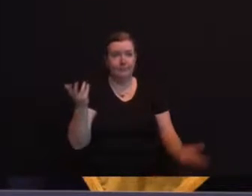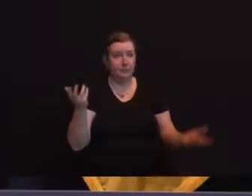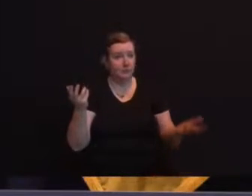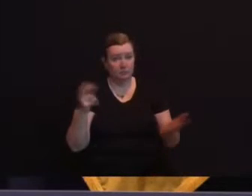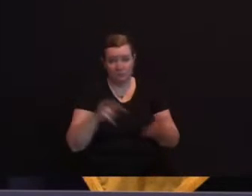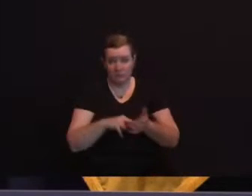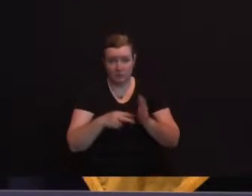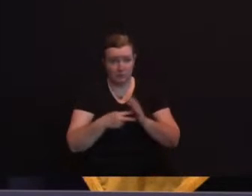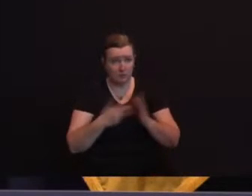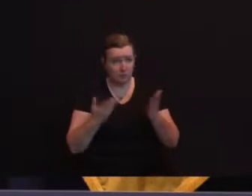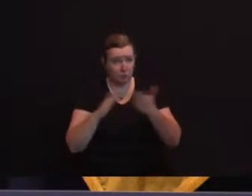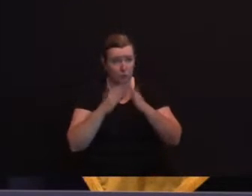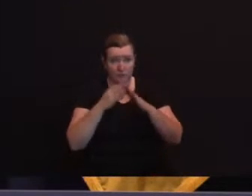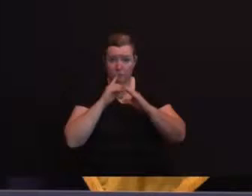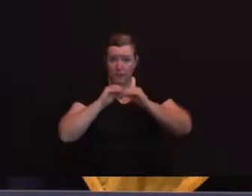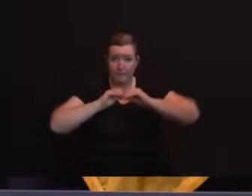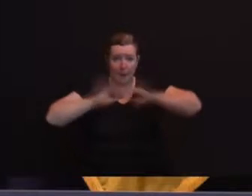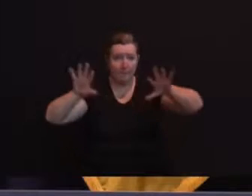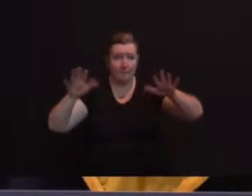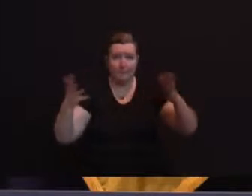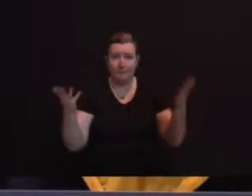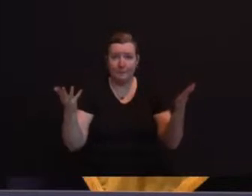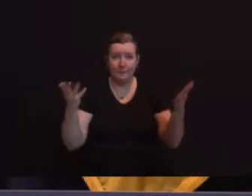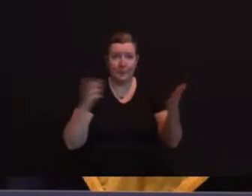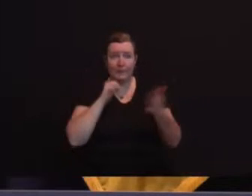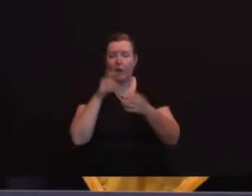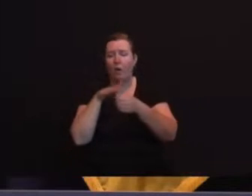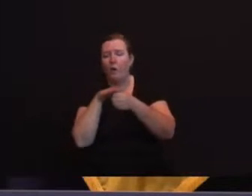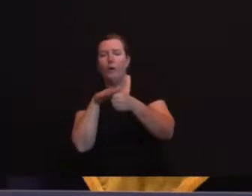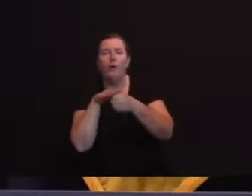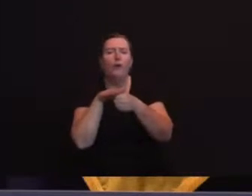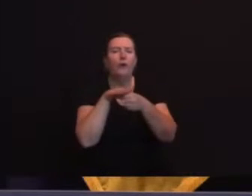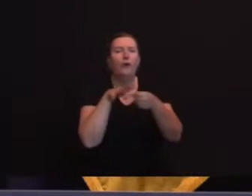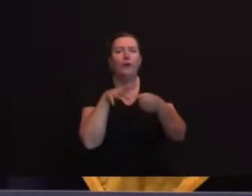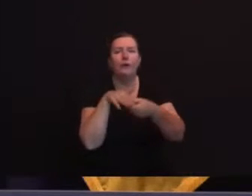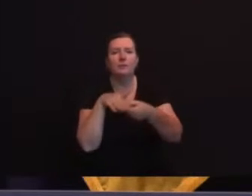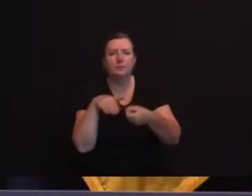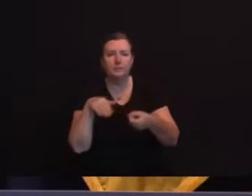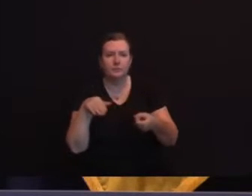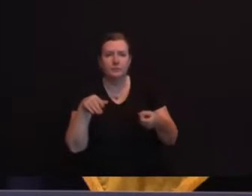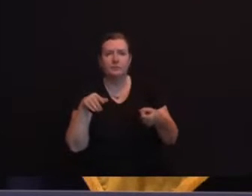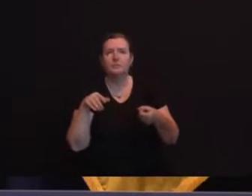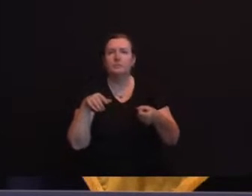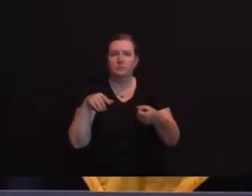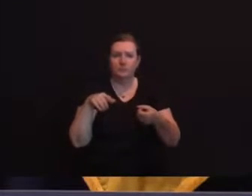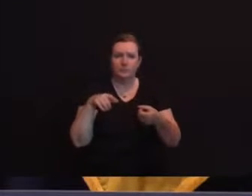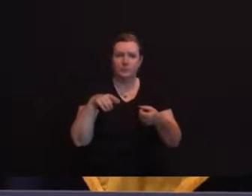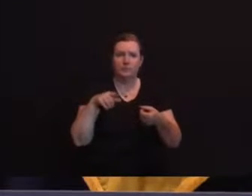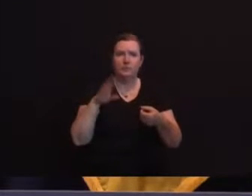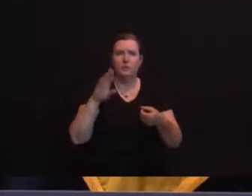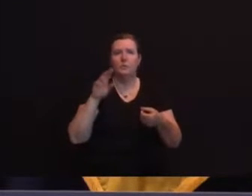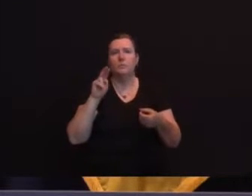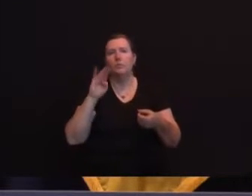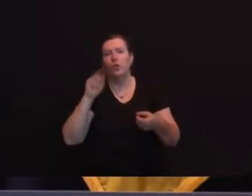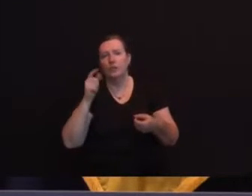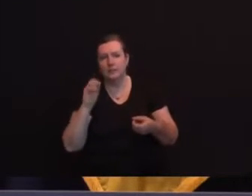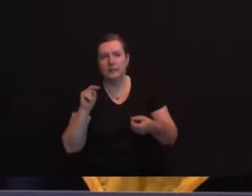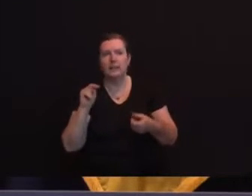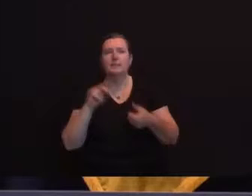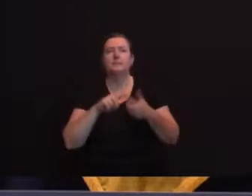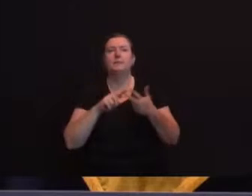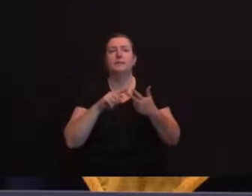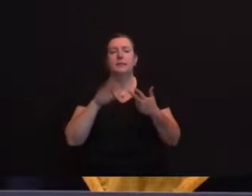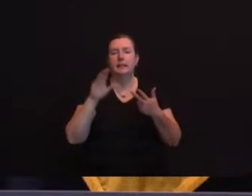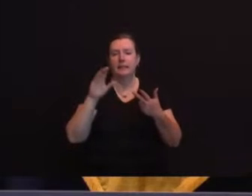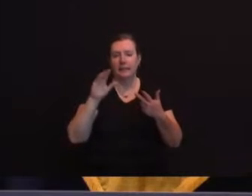community spread here, up and down the state. Gloucester's on that list. Burlington, Camden are on it. Now, obviously, the big metro New York, Ocean is